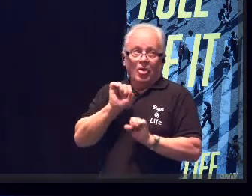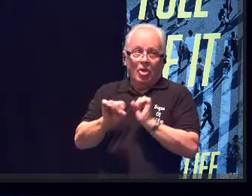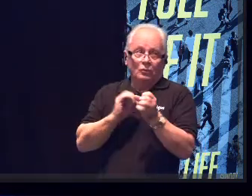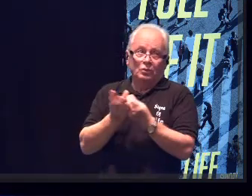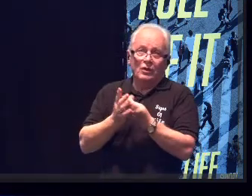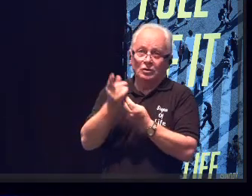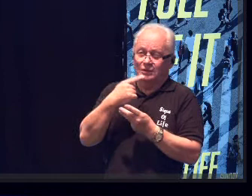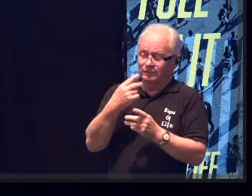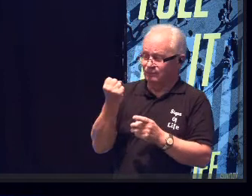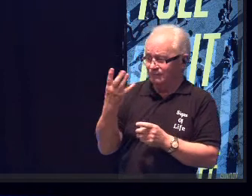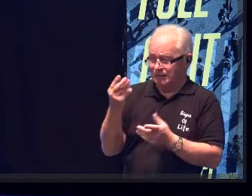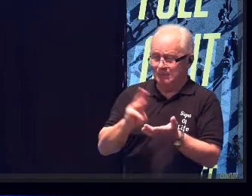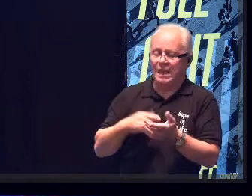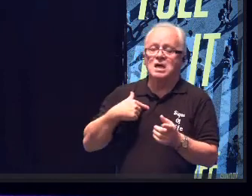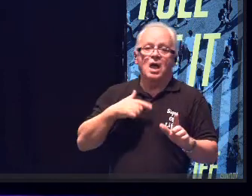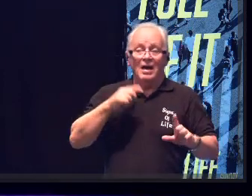So,